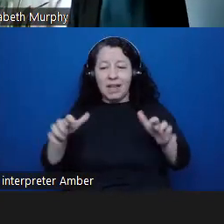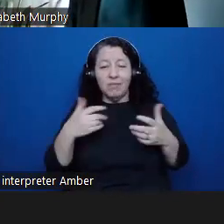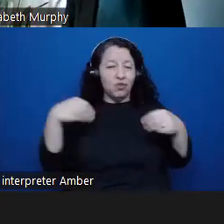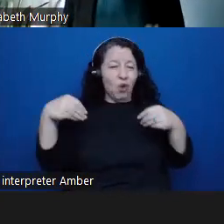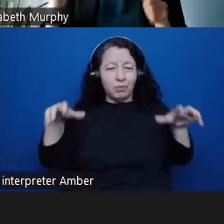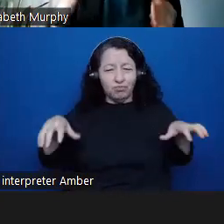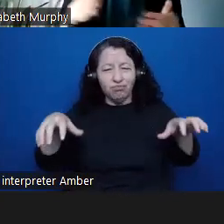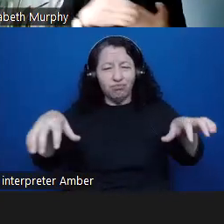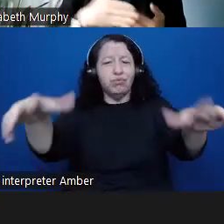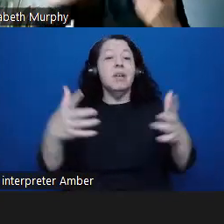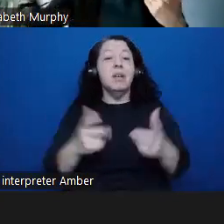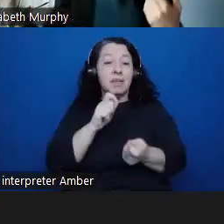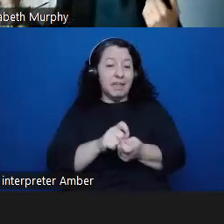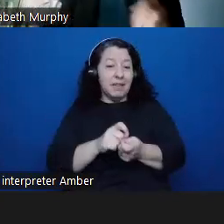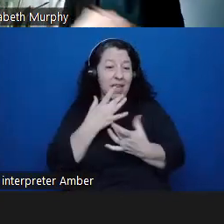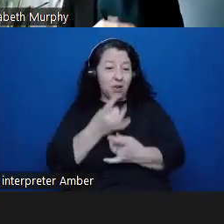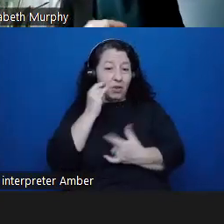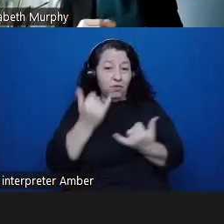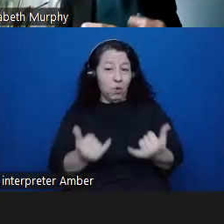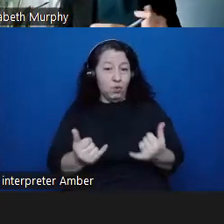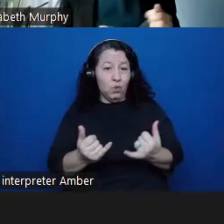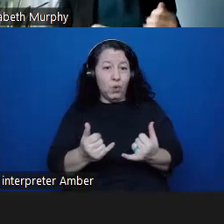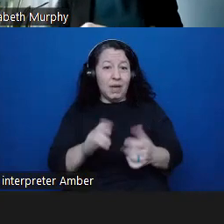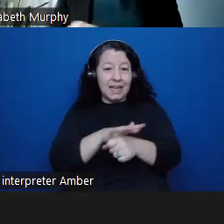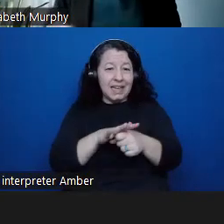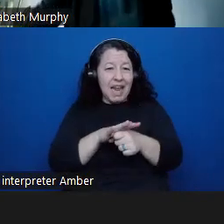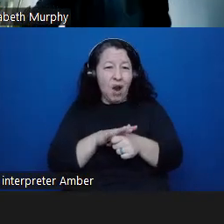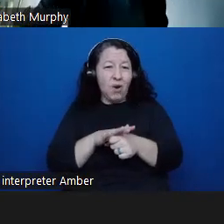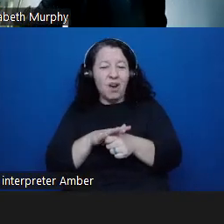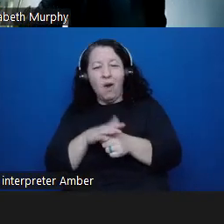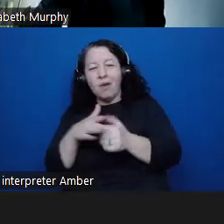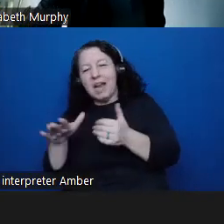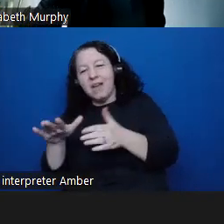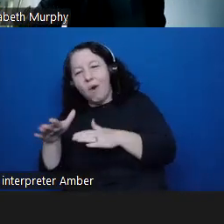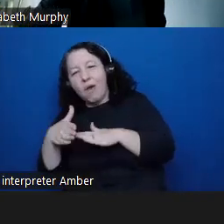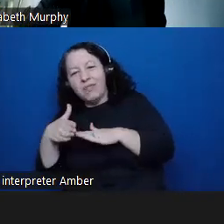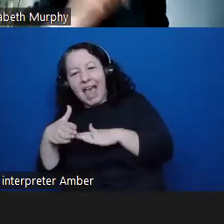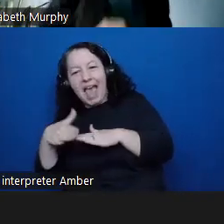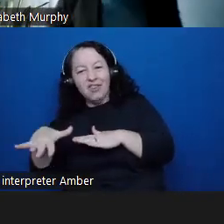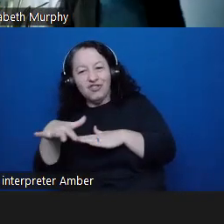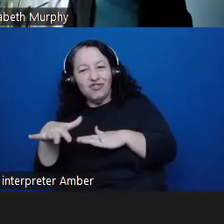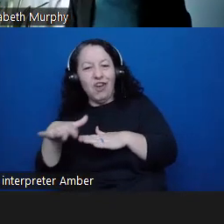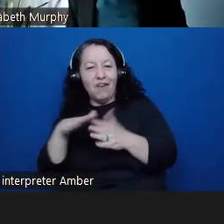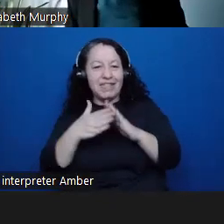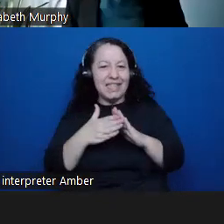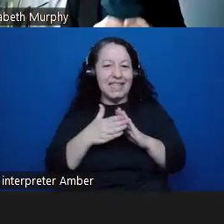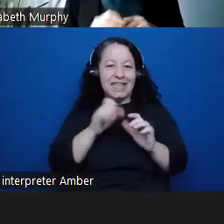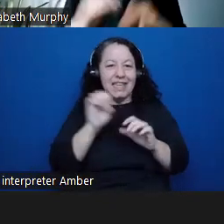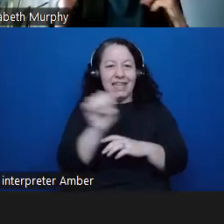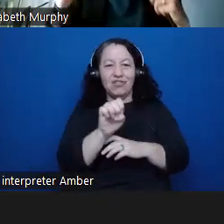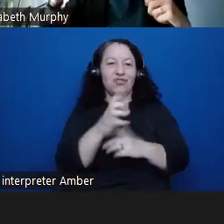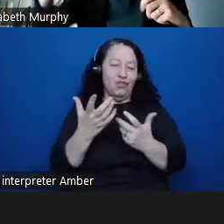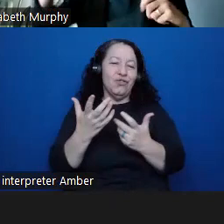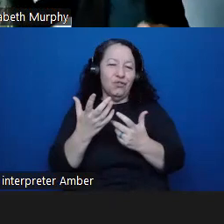for today is an area just on the outskirts of the city in the eastern suburbs. So this area